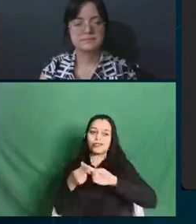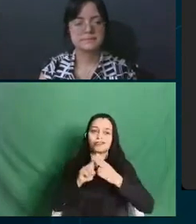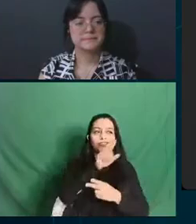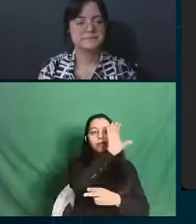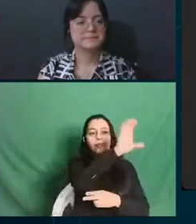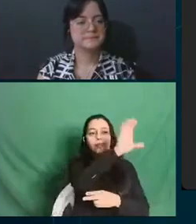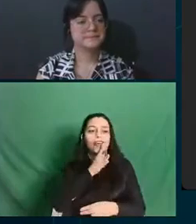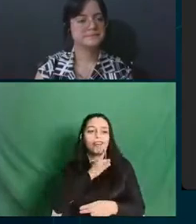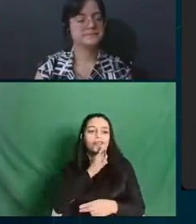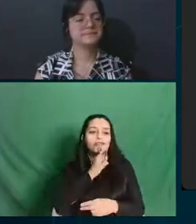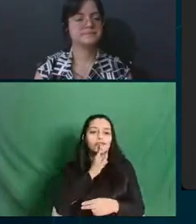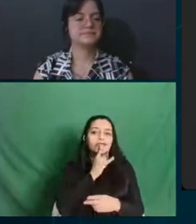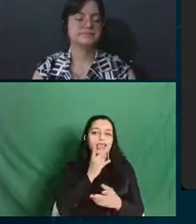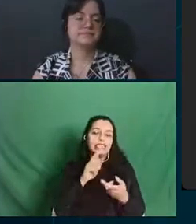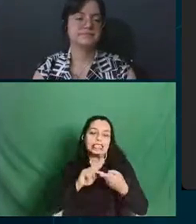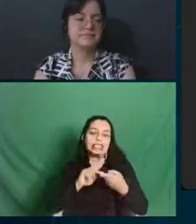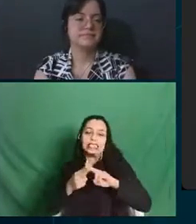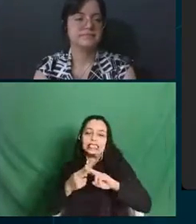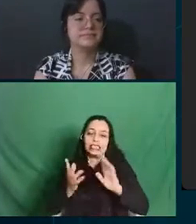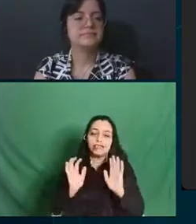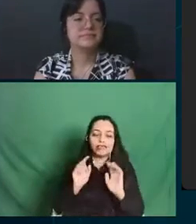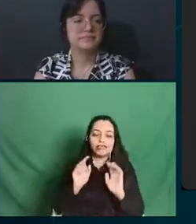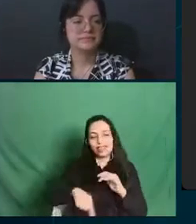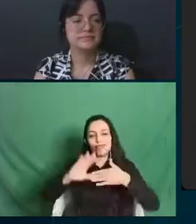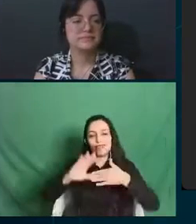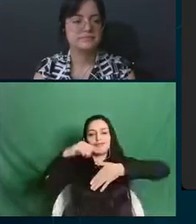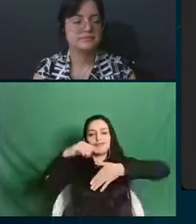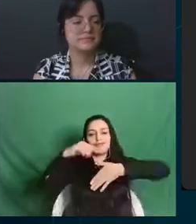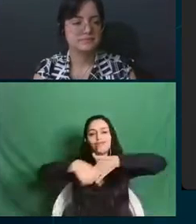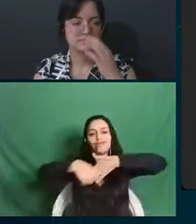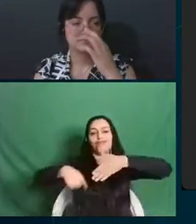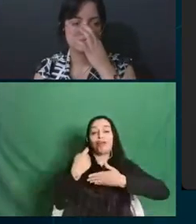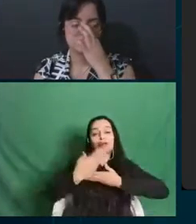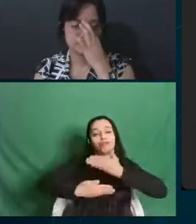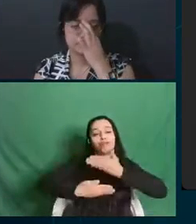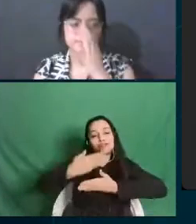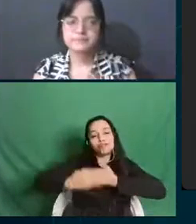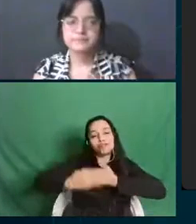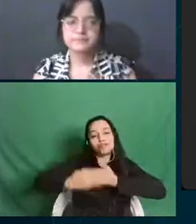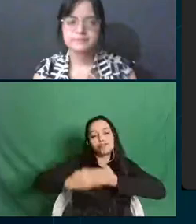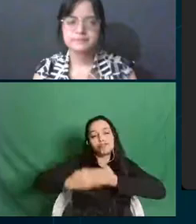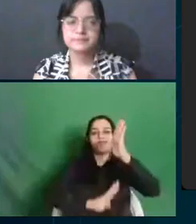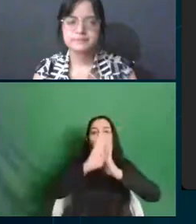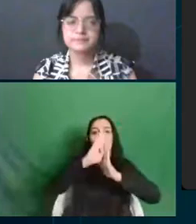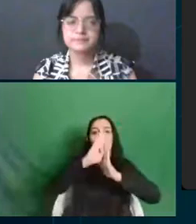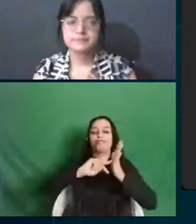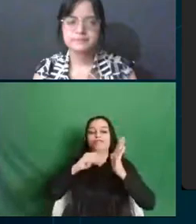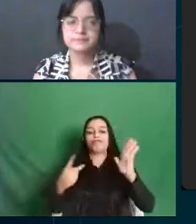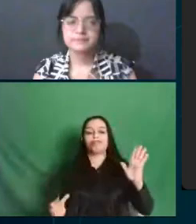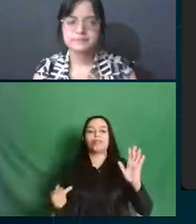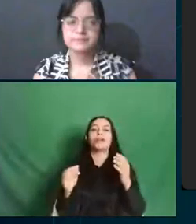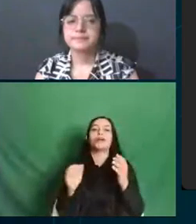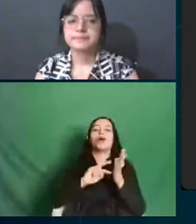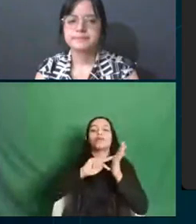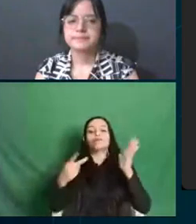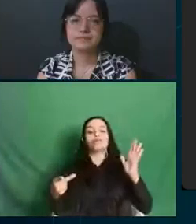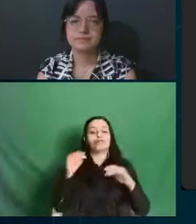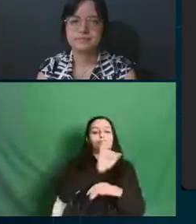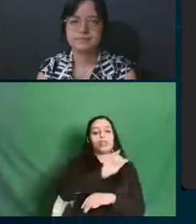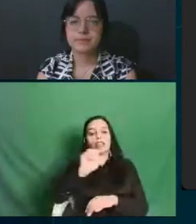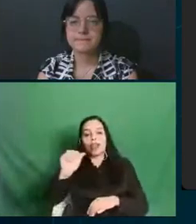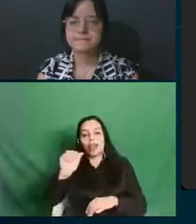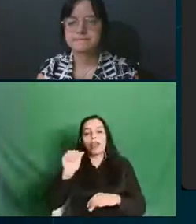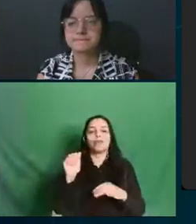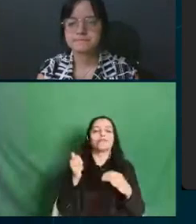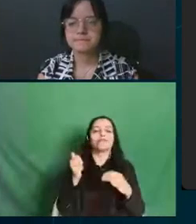the AI engineer, which is different than the data scientist, and some of the other roles, data architect, and